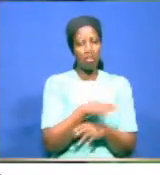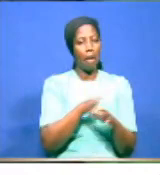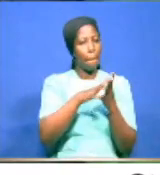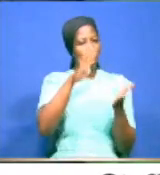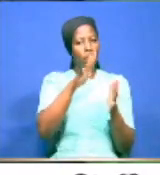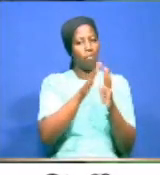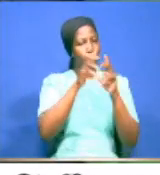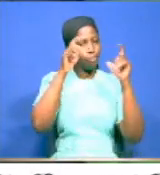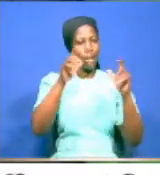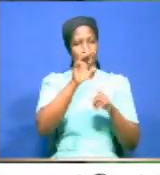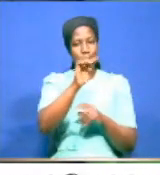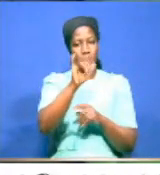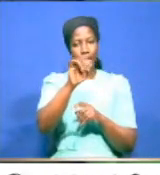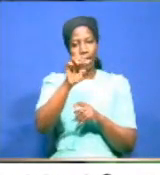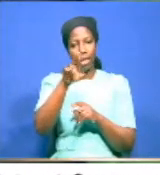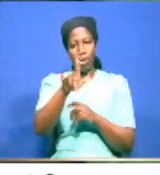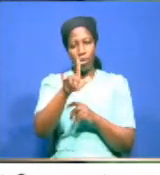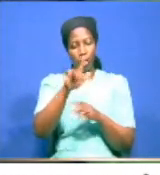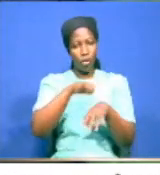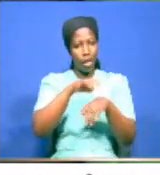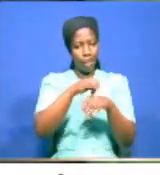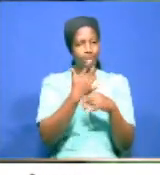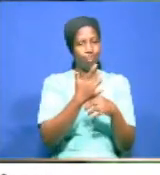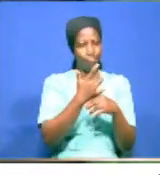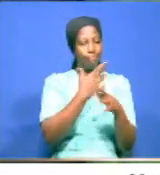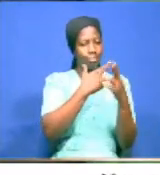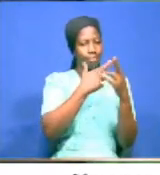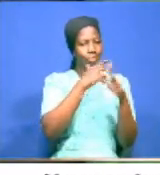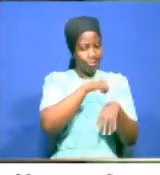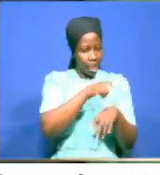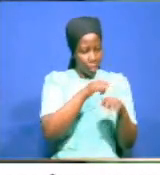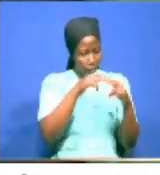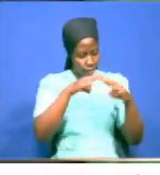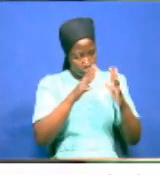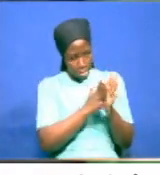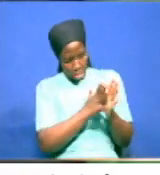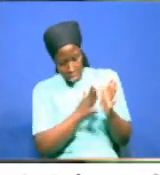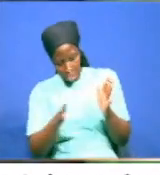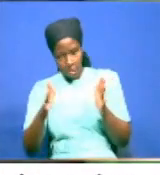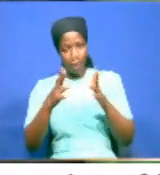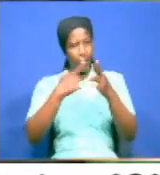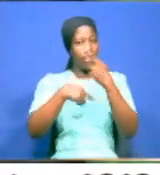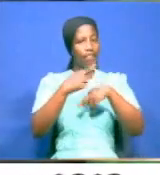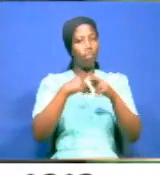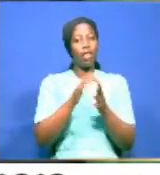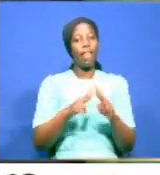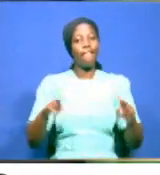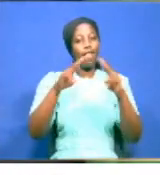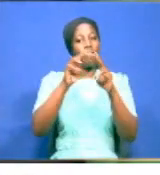minerals during the period under review. The value of minerals produced declined